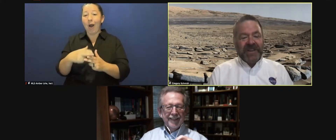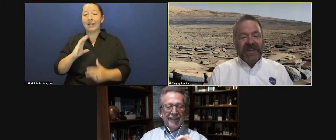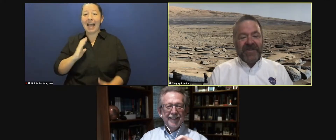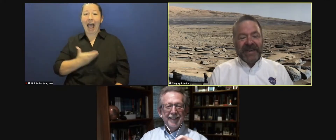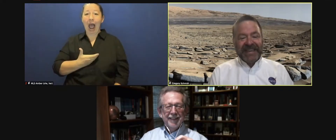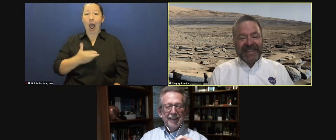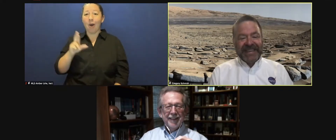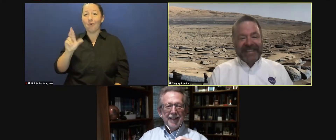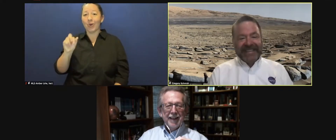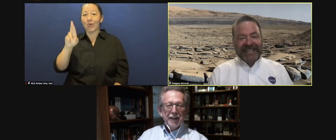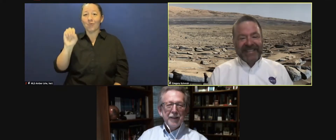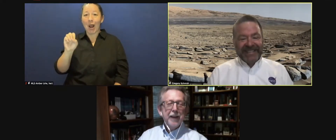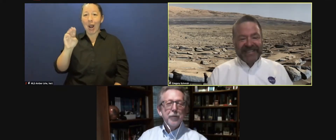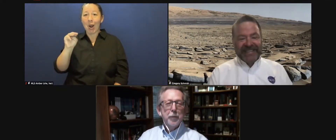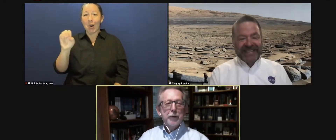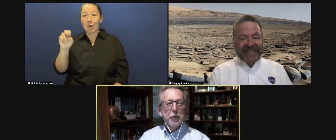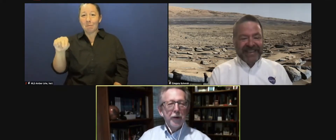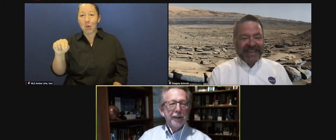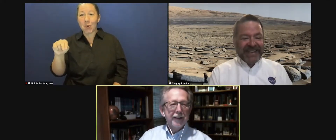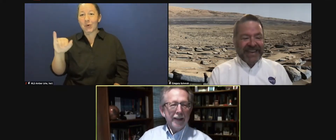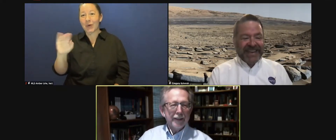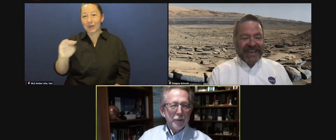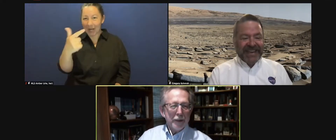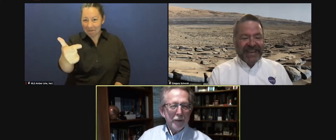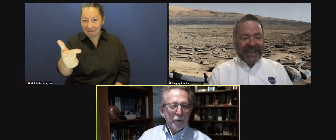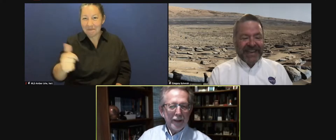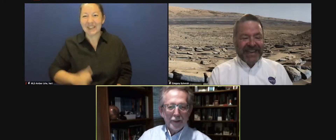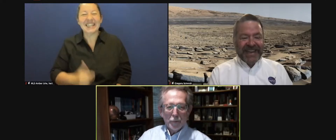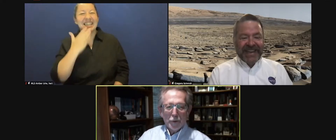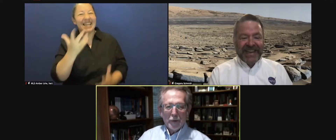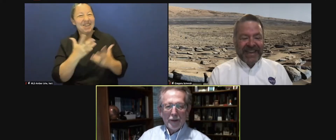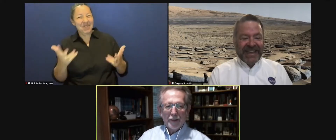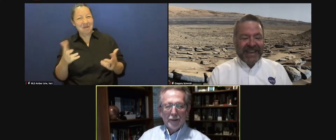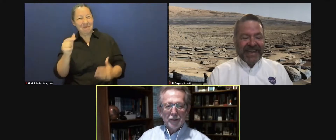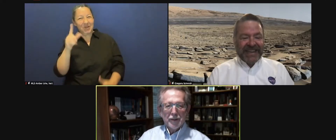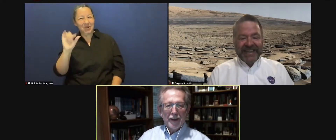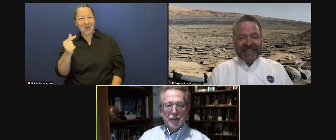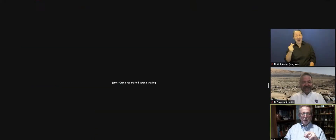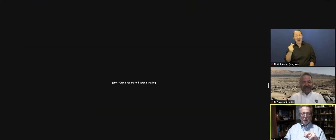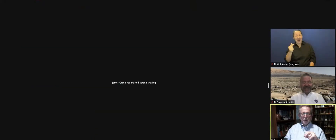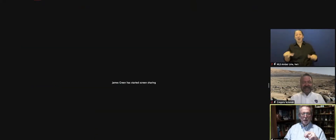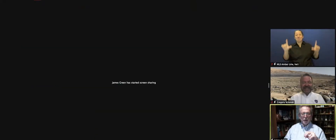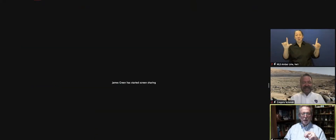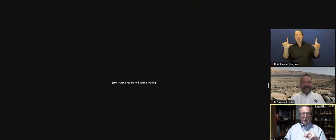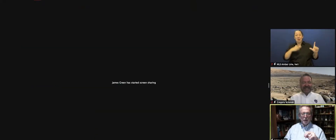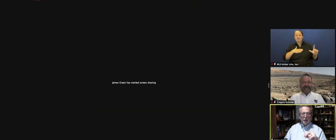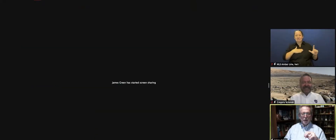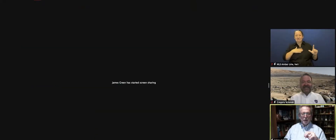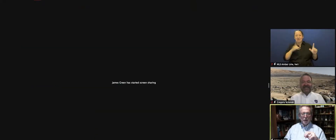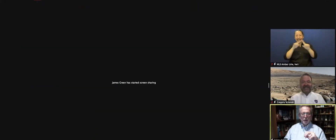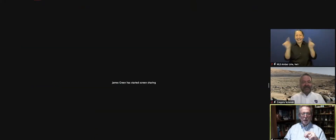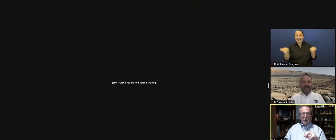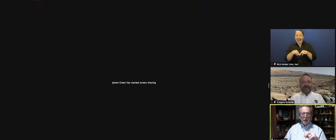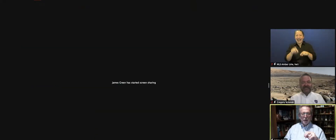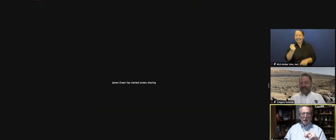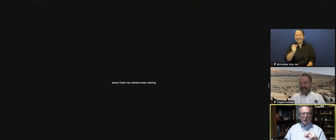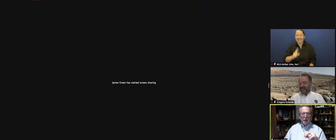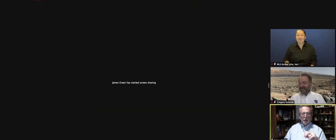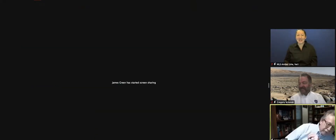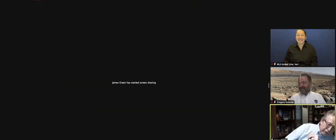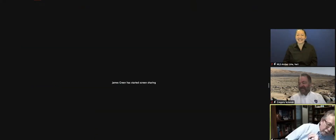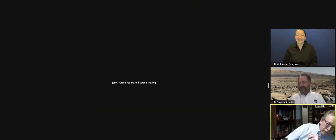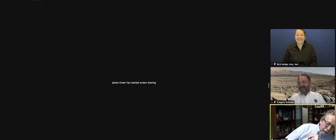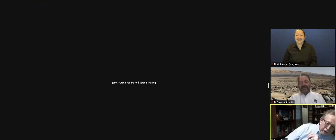Jim, over to you. Thank you very much, Greg. Let me go ahead and bring my slides up. All right,